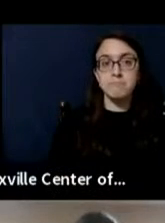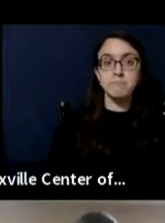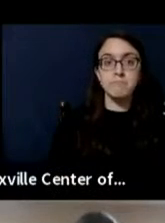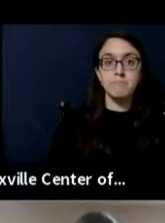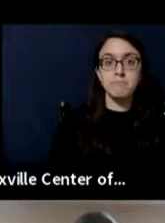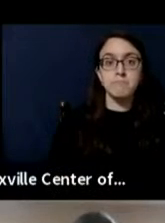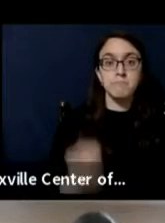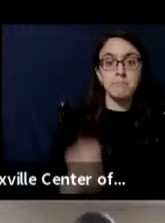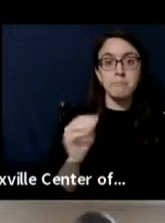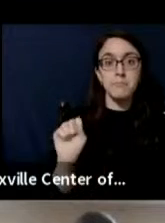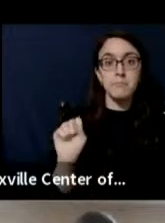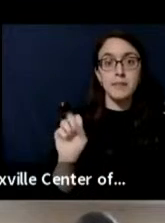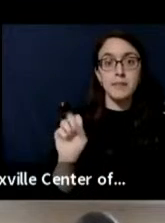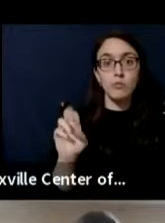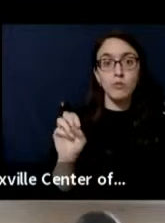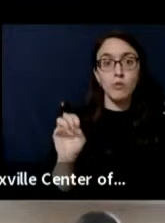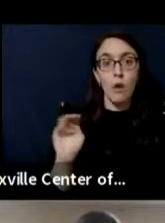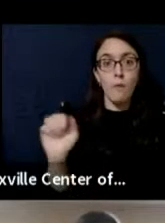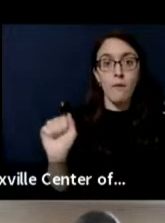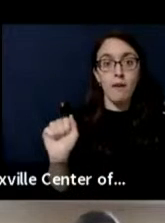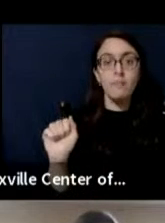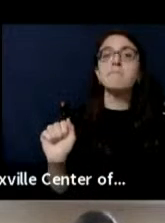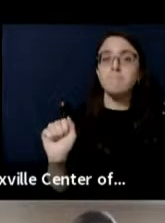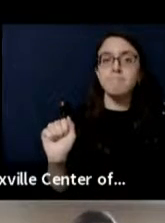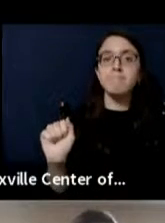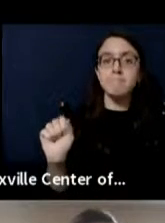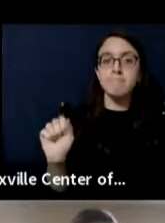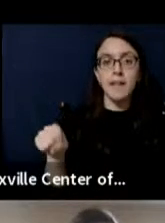Ms. Roma? Yes.